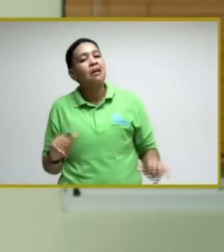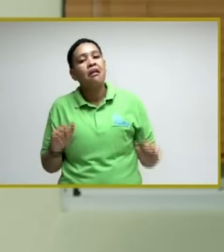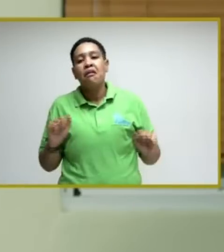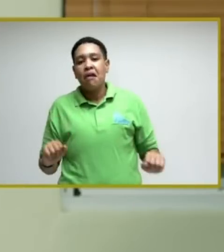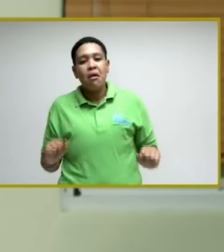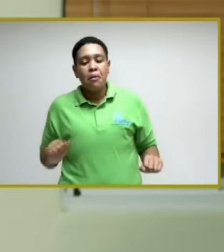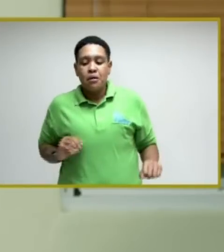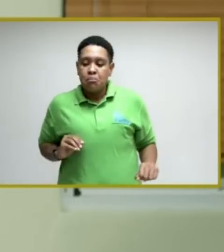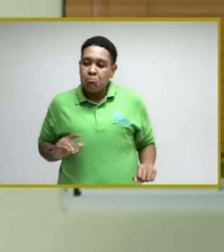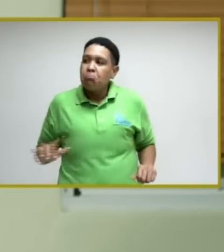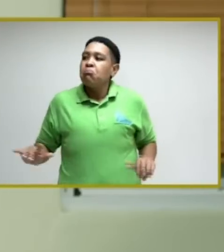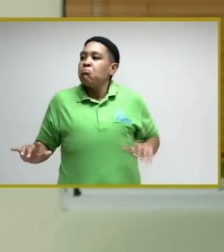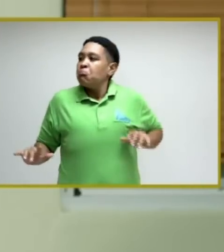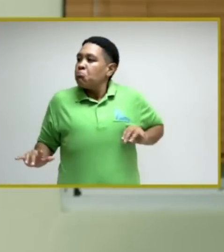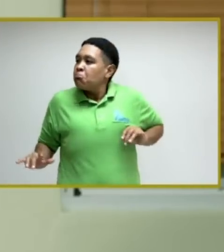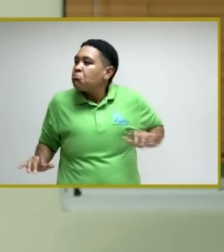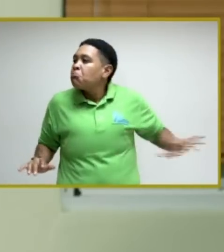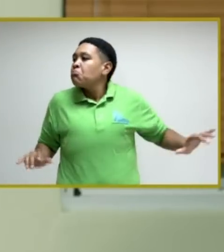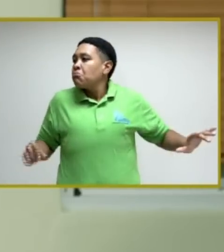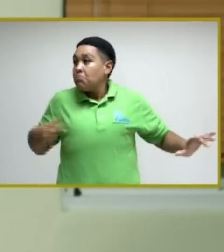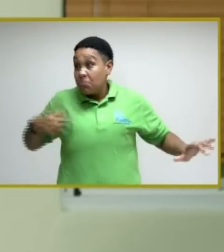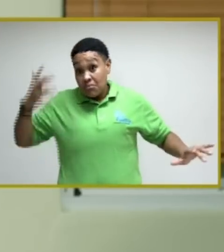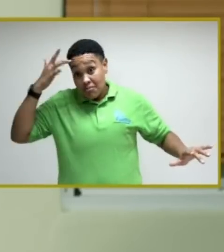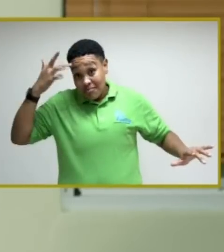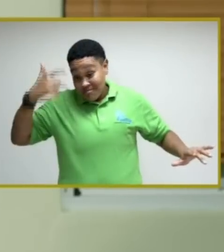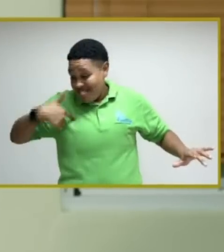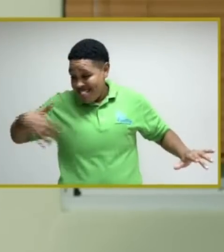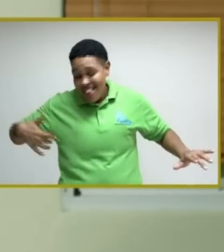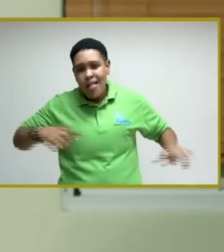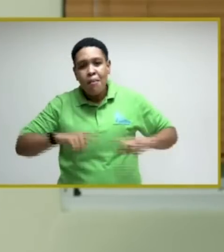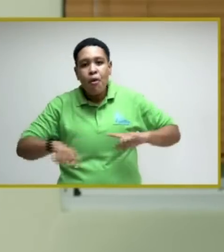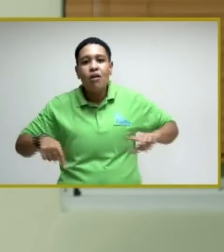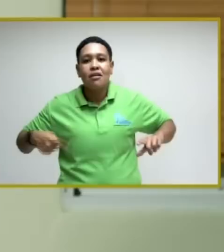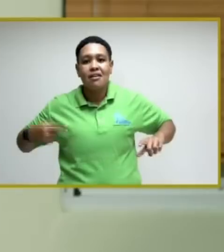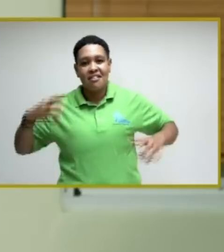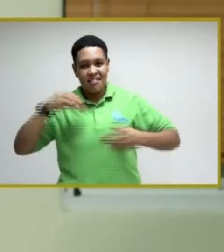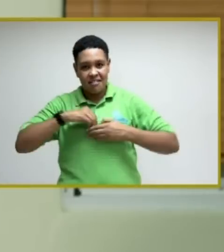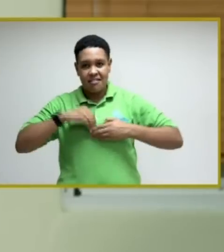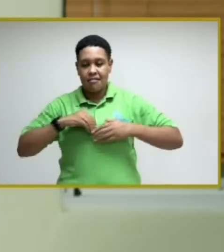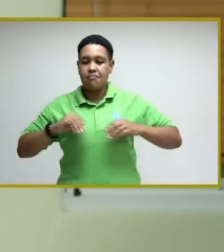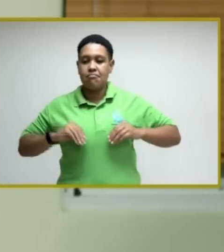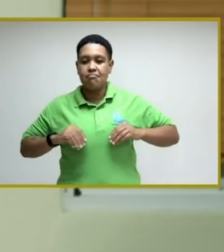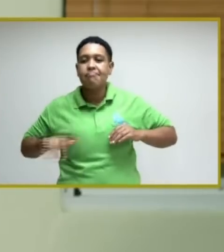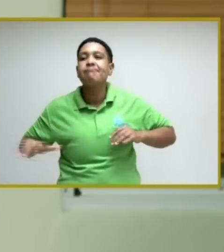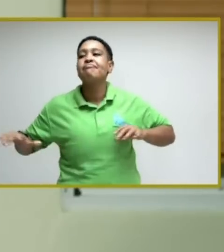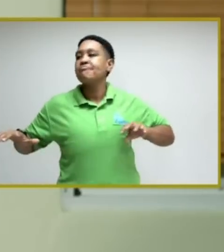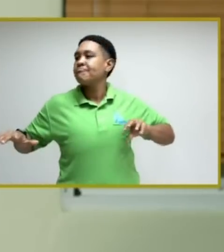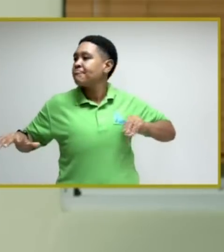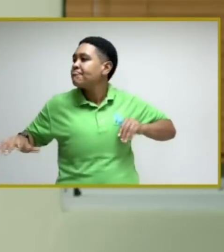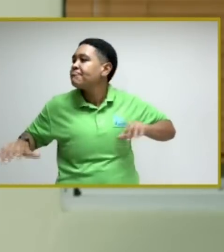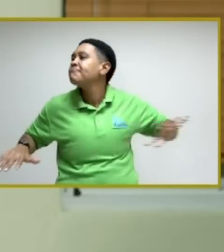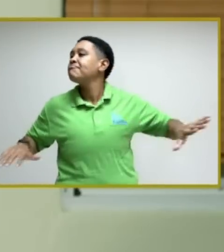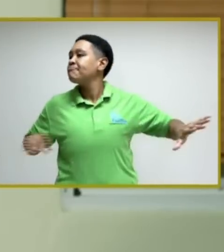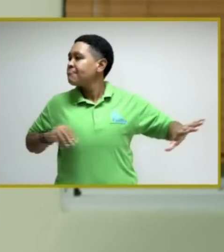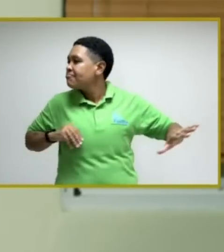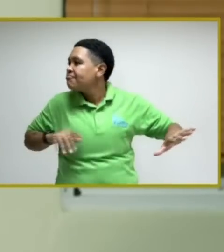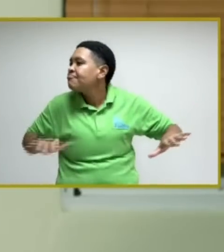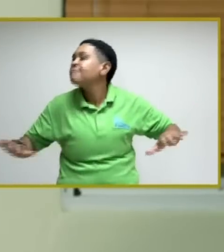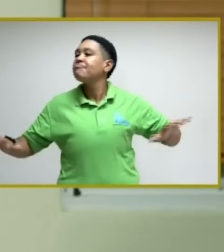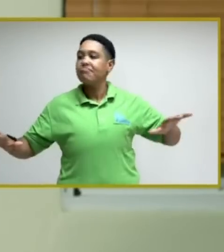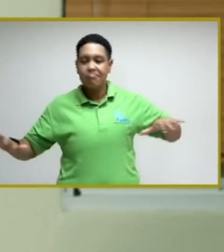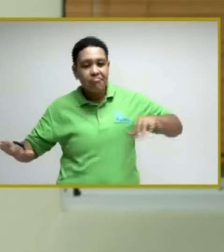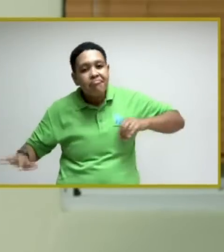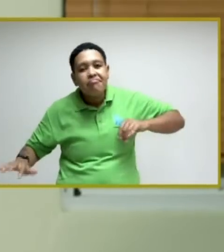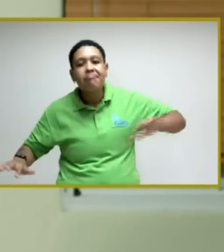still be able to pass on. And we know that these persons are still at risk of